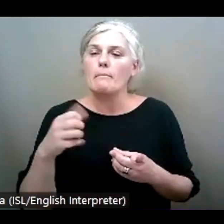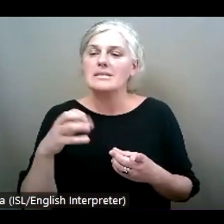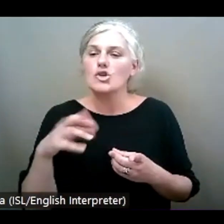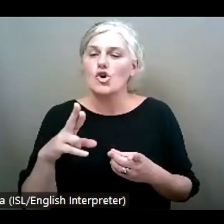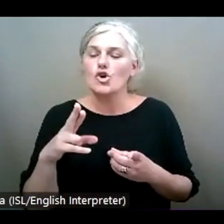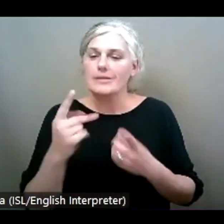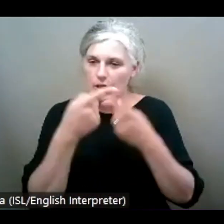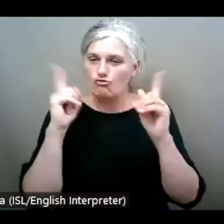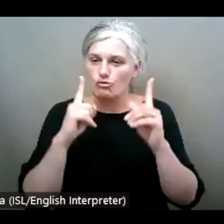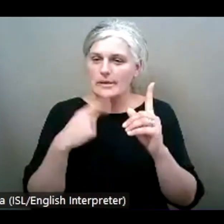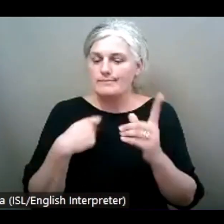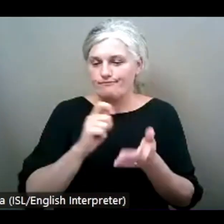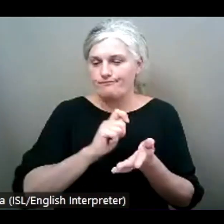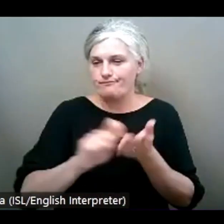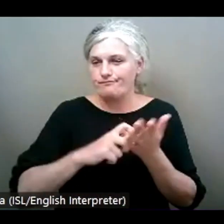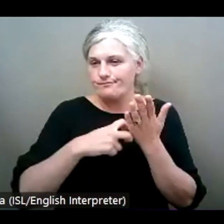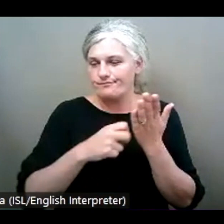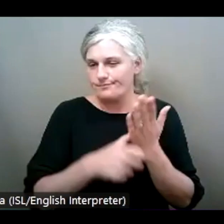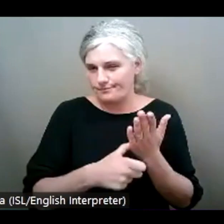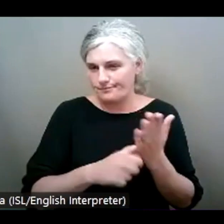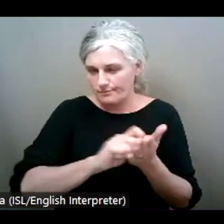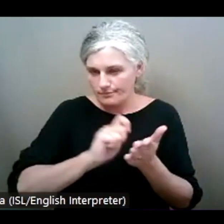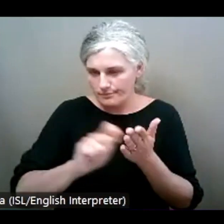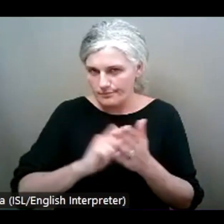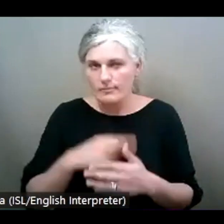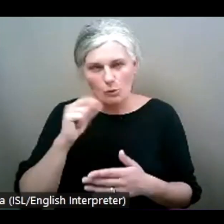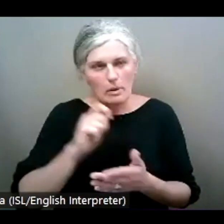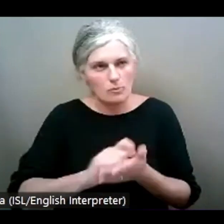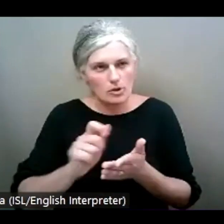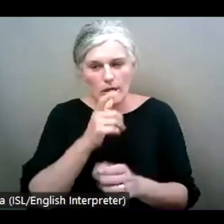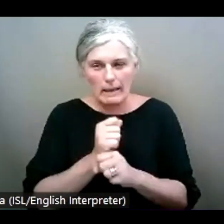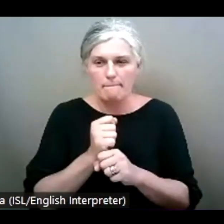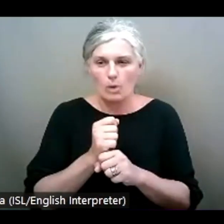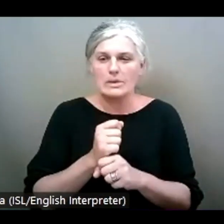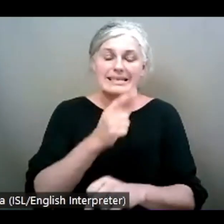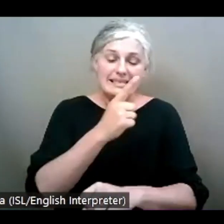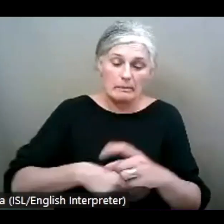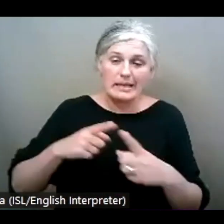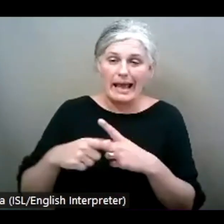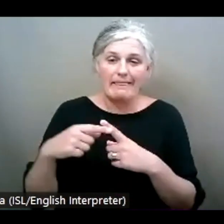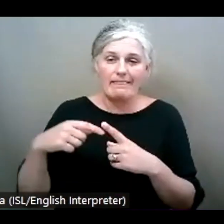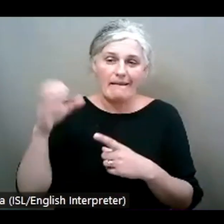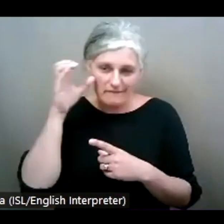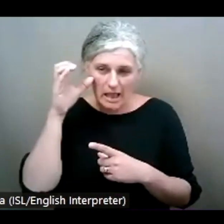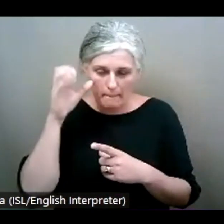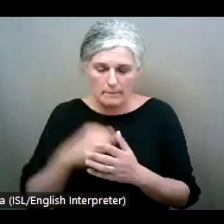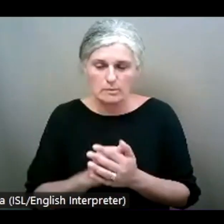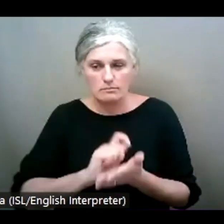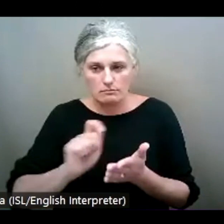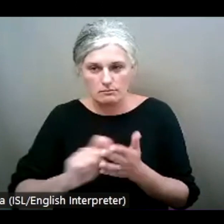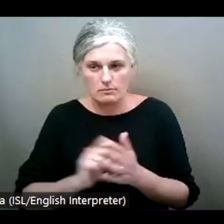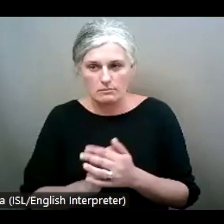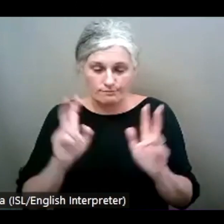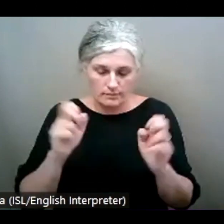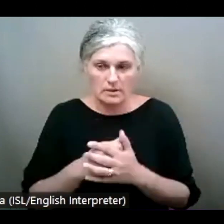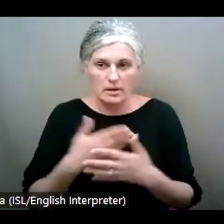little dissertation. And I remember I was writing about disability in film, disability adaptation in film. I didn't want to.